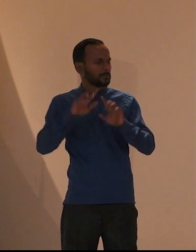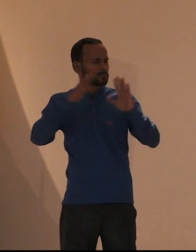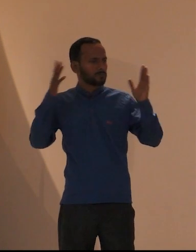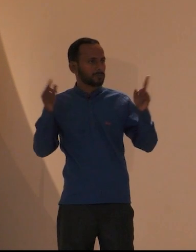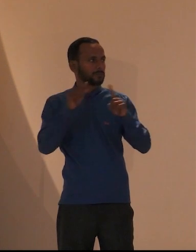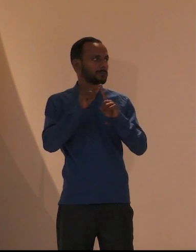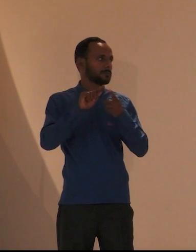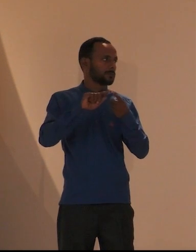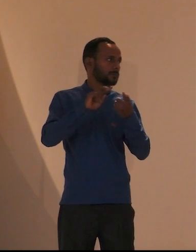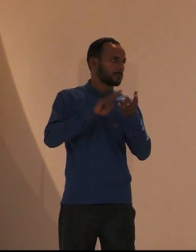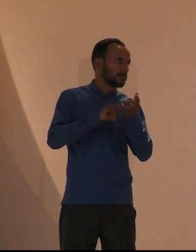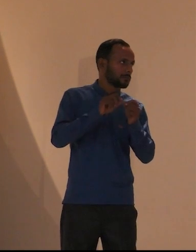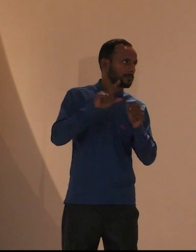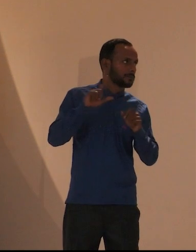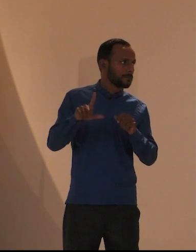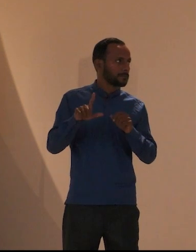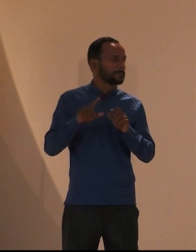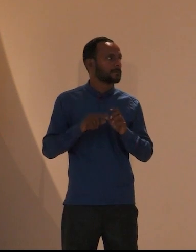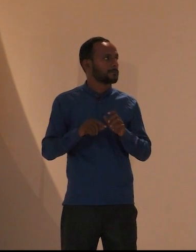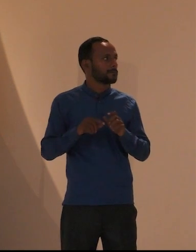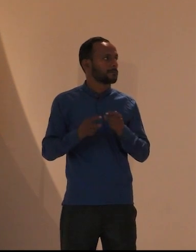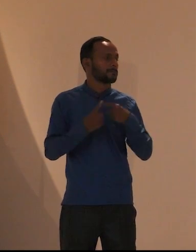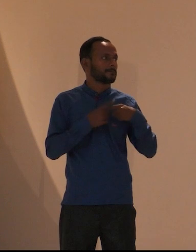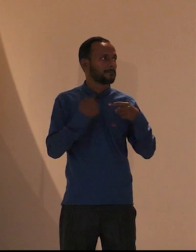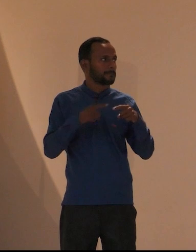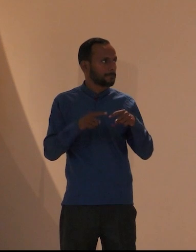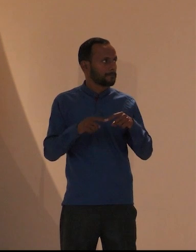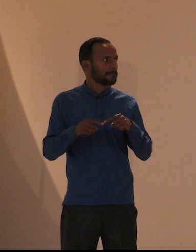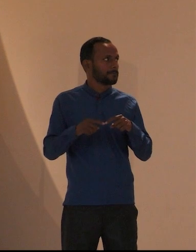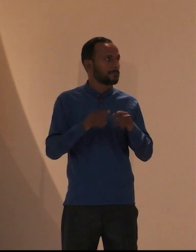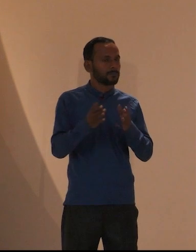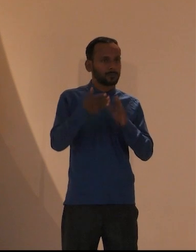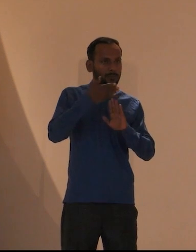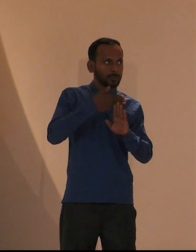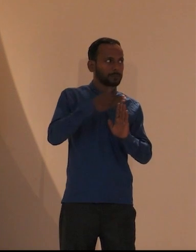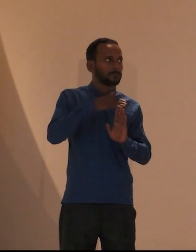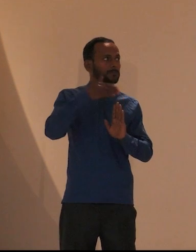the Virgin Mary and Jesus. Sorry. So that's the before and the after.